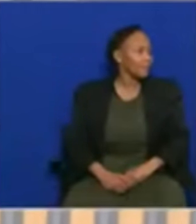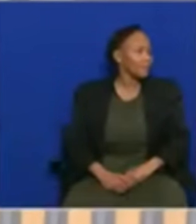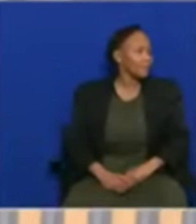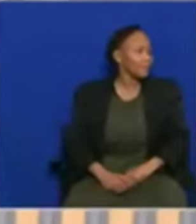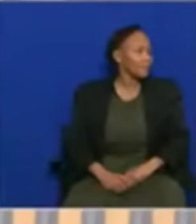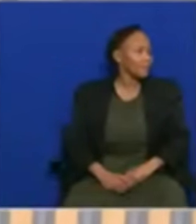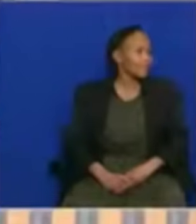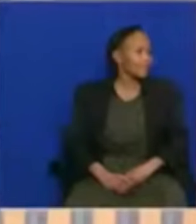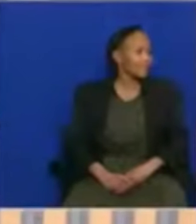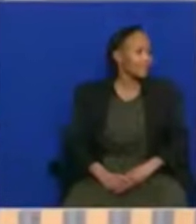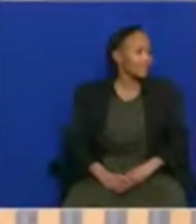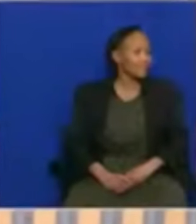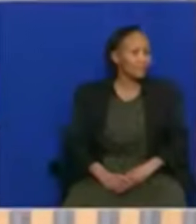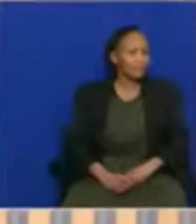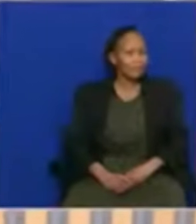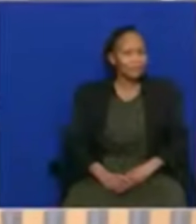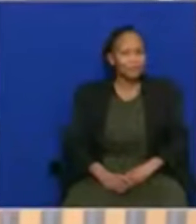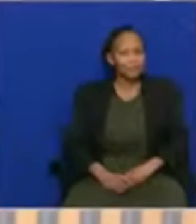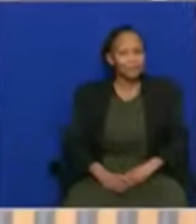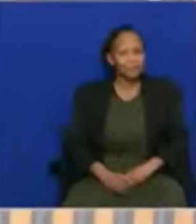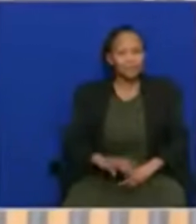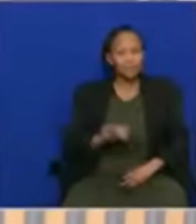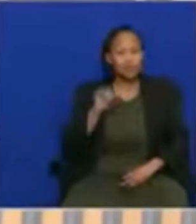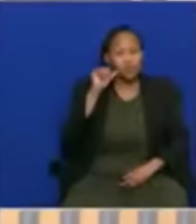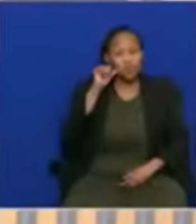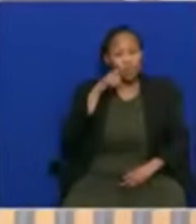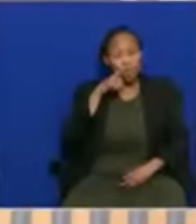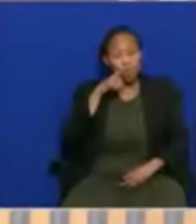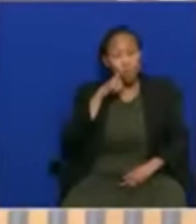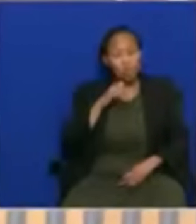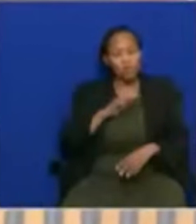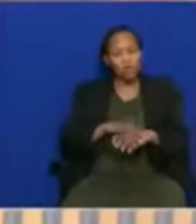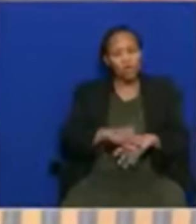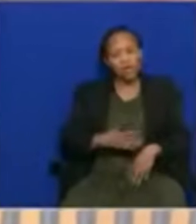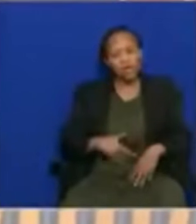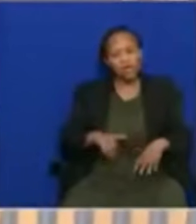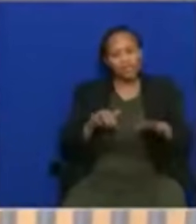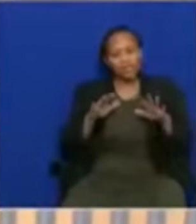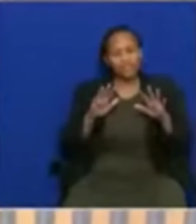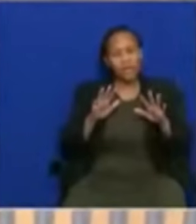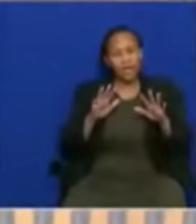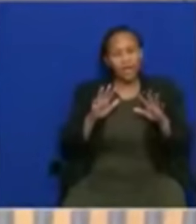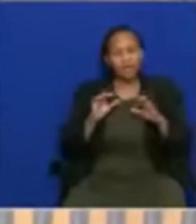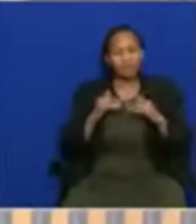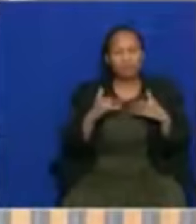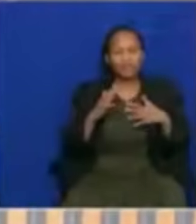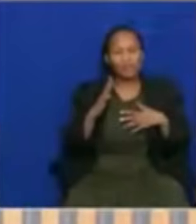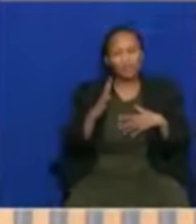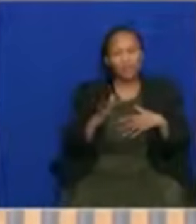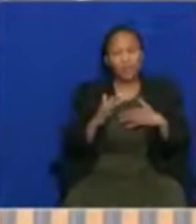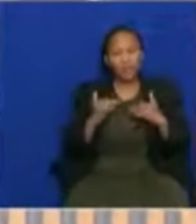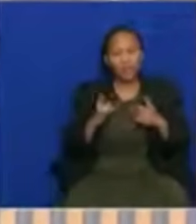We'll resume at 9:30 tomorrow. Indeed, Chair. Let's adjourn. Thank you. Thank you.